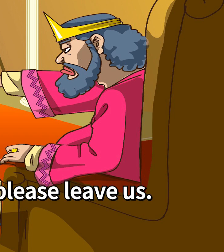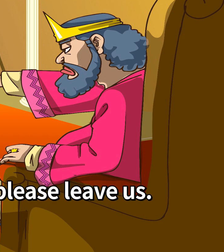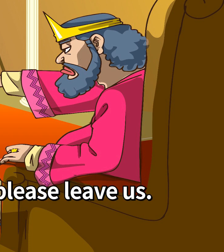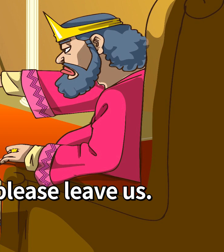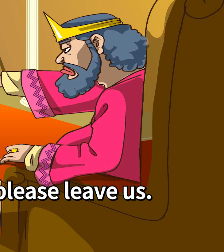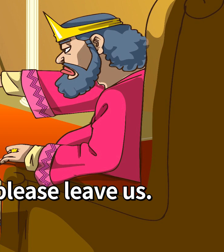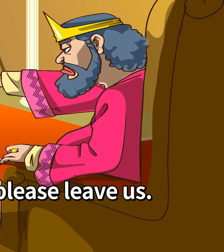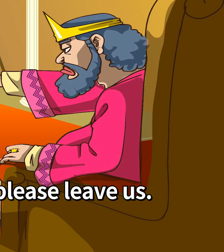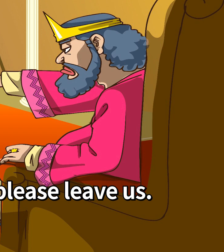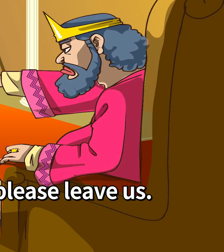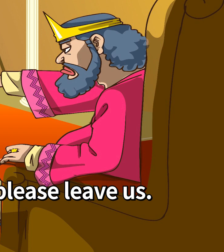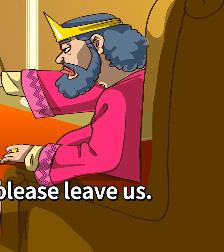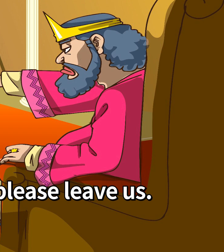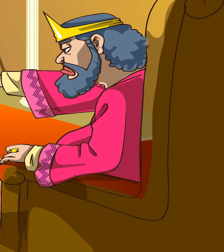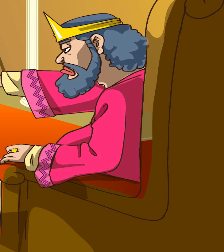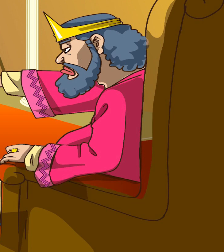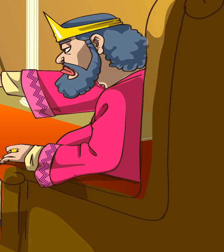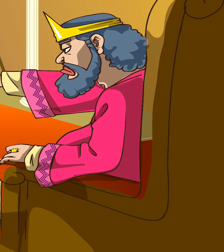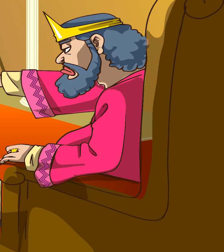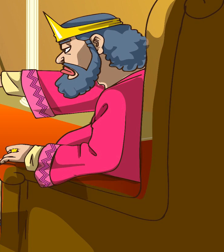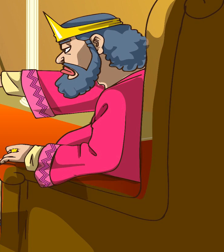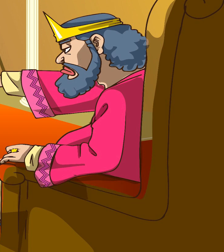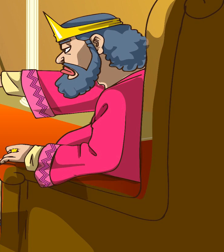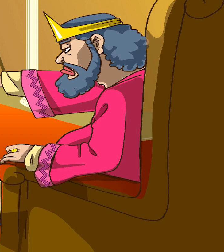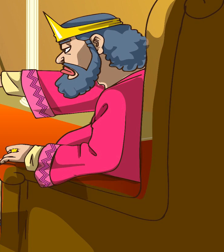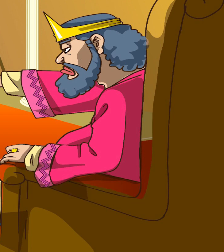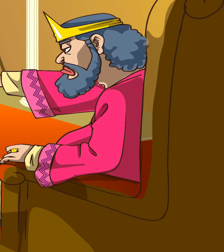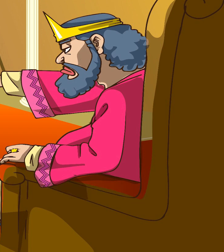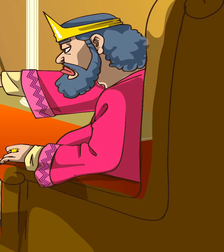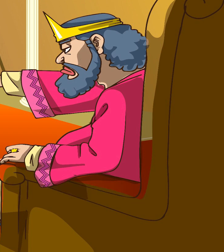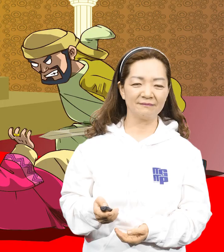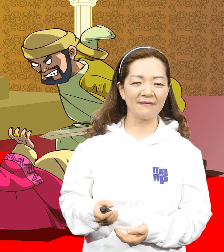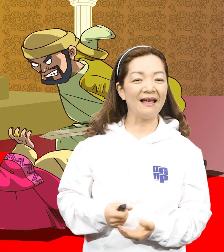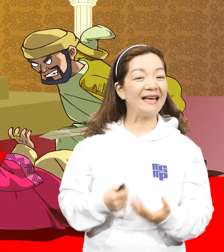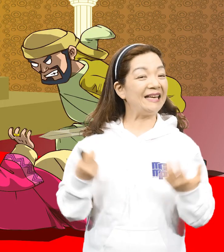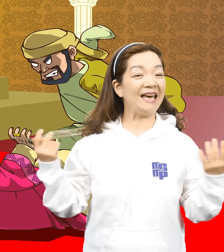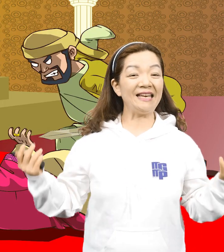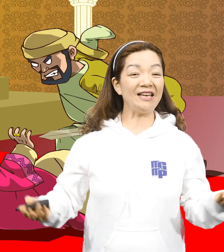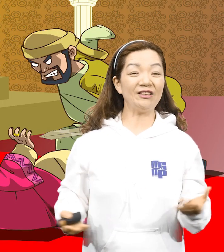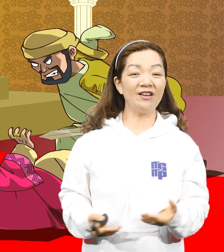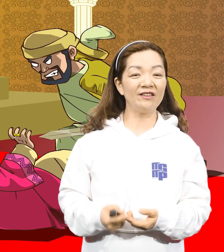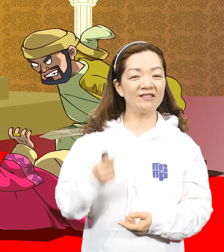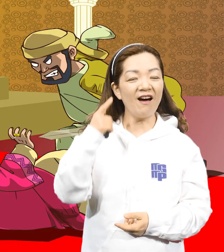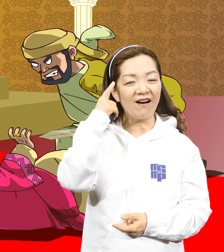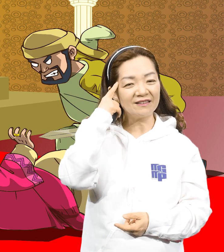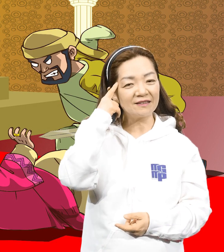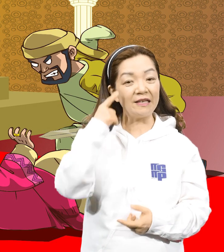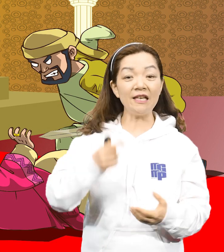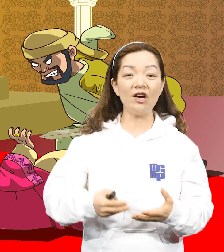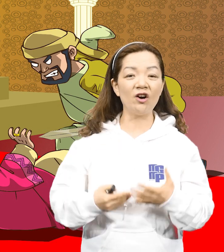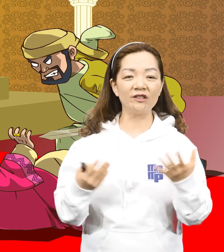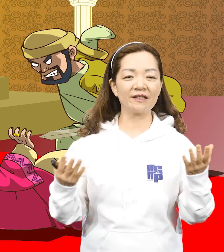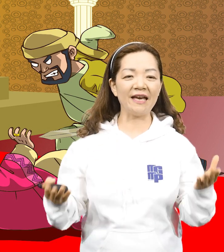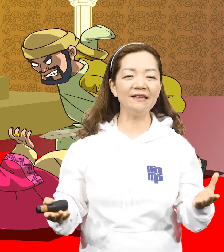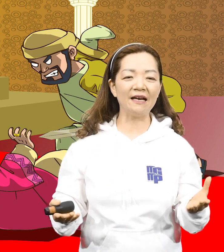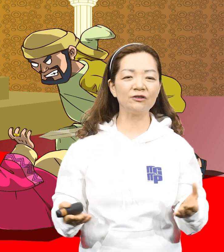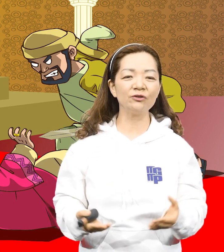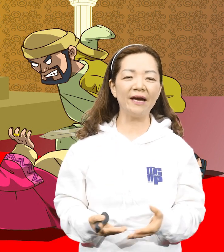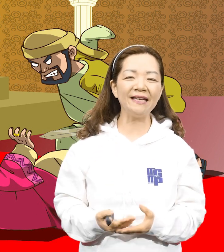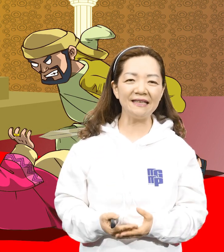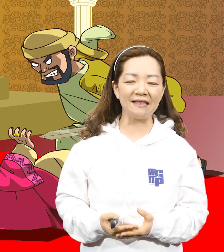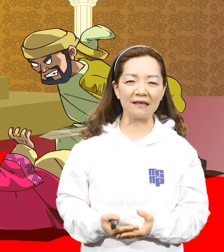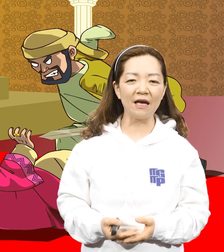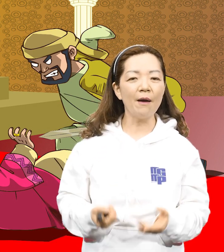Guards, please leave us. Yes, King Eglon. King Eglon thought Ehud cannot